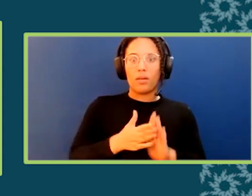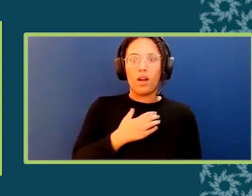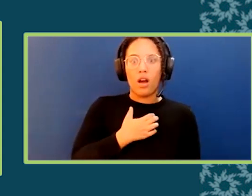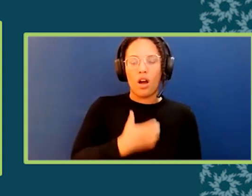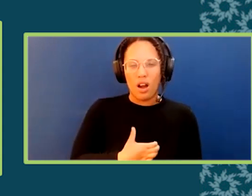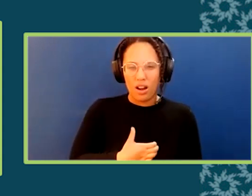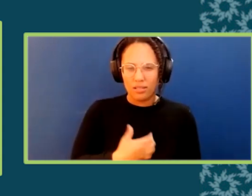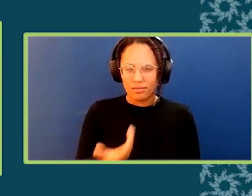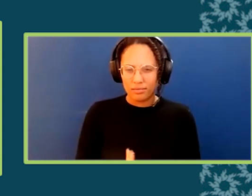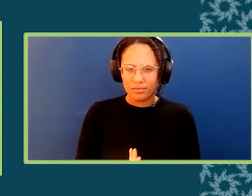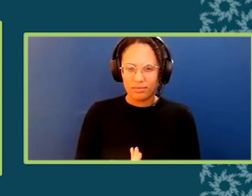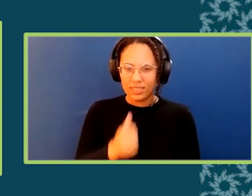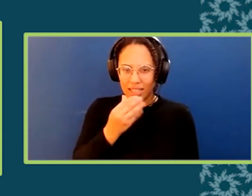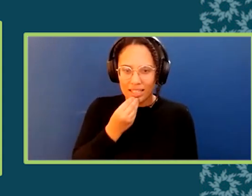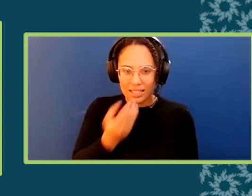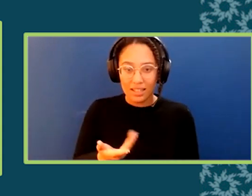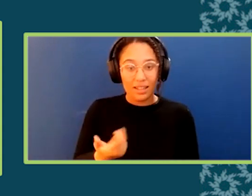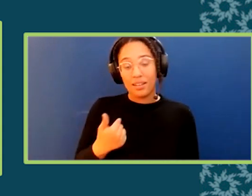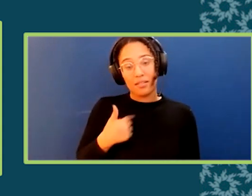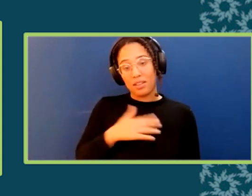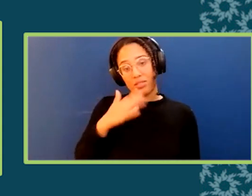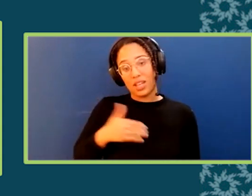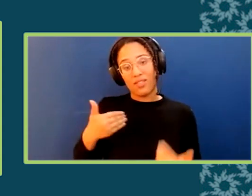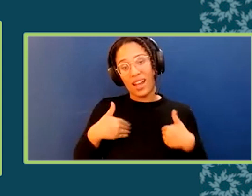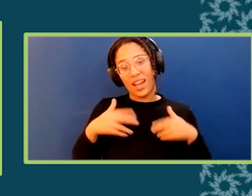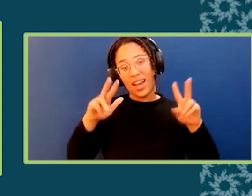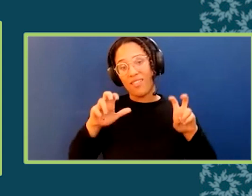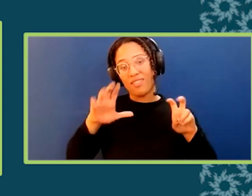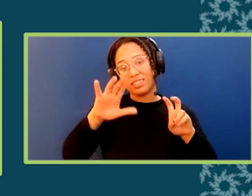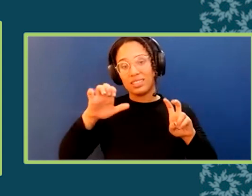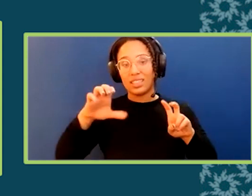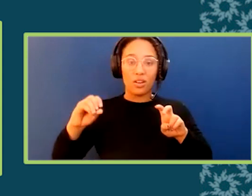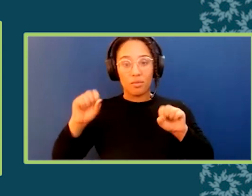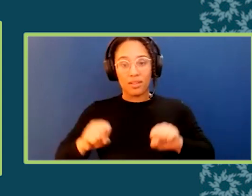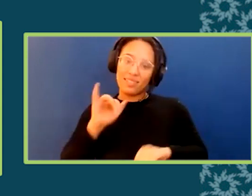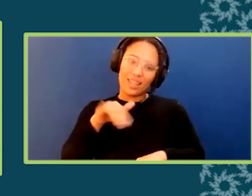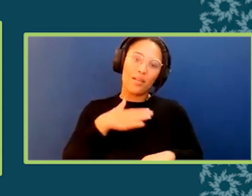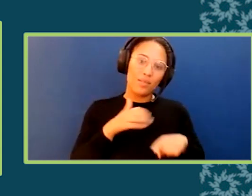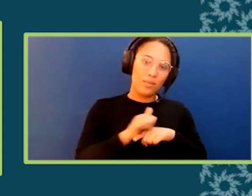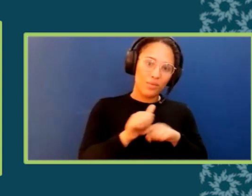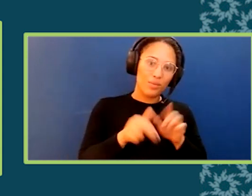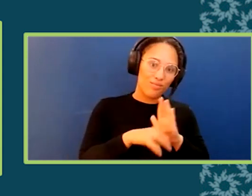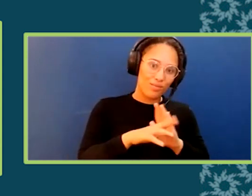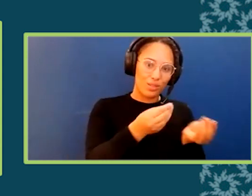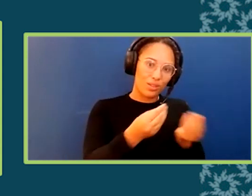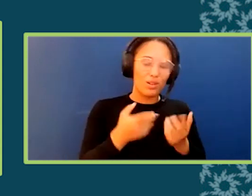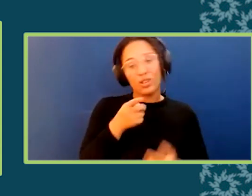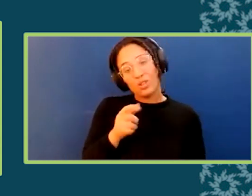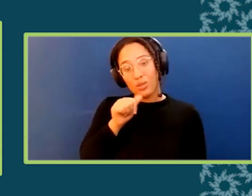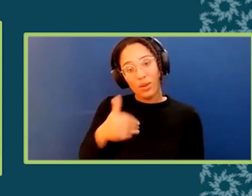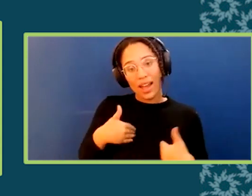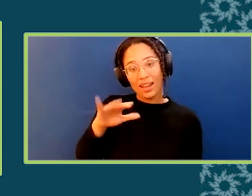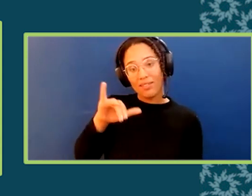that CEO potential, which was my performance review. You don't have CEO potential. And I was like, well, yes, because that's just not